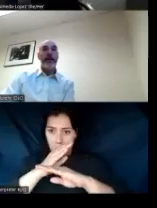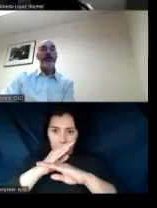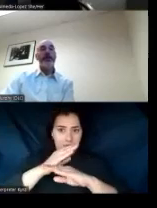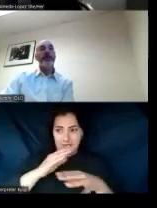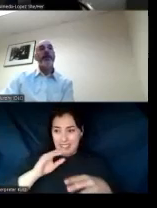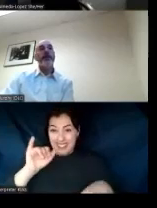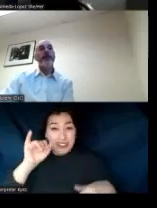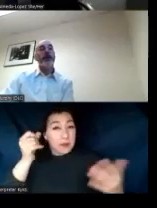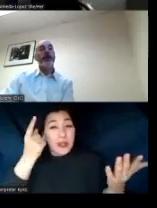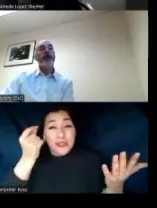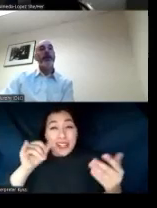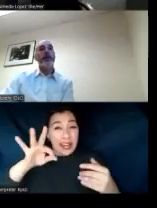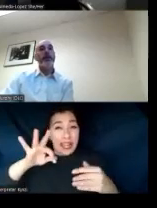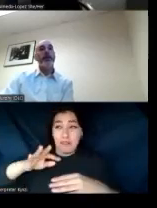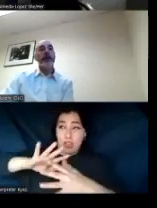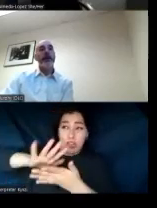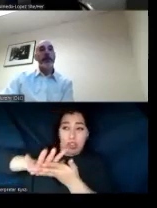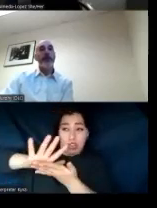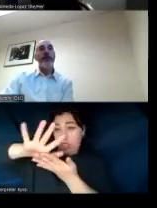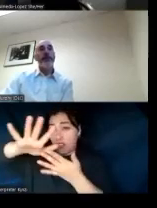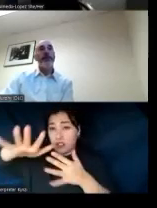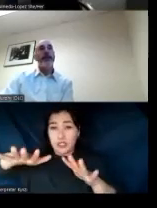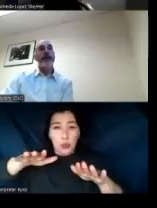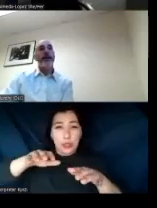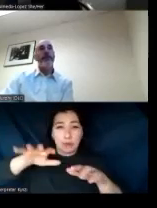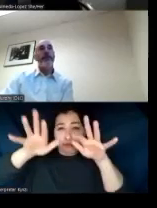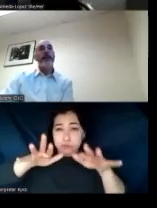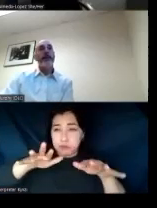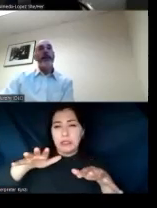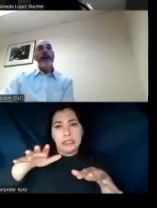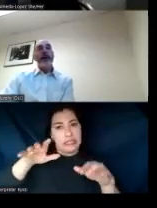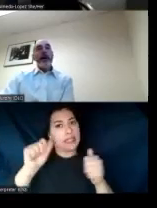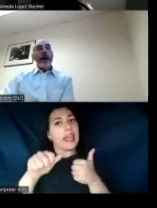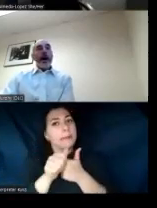very dangerous situation. So make note of it if you see that.